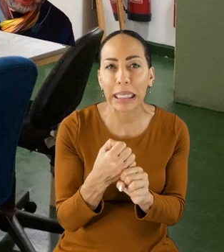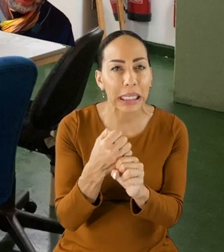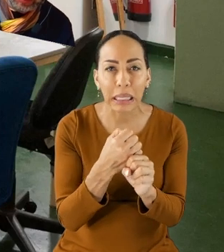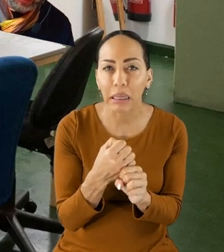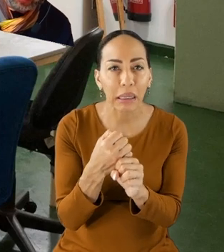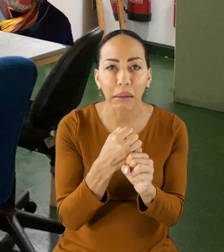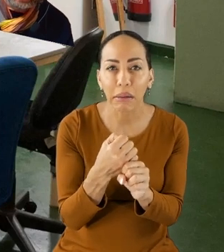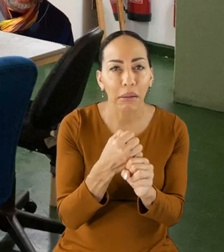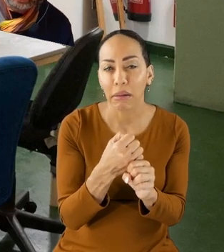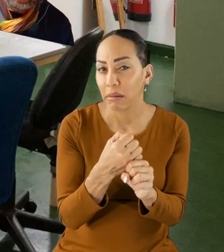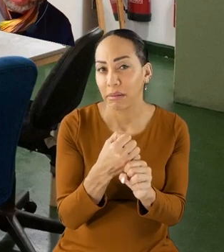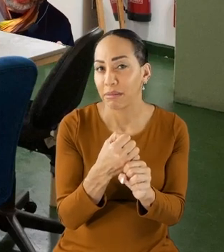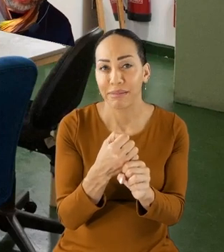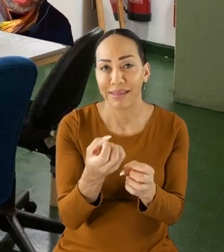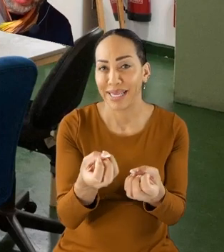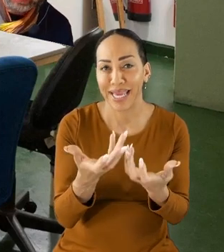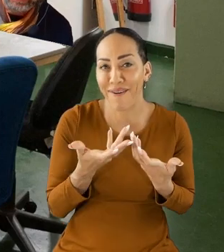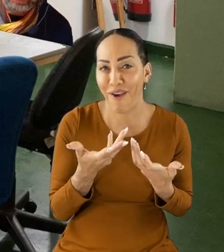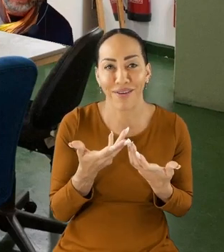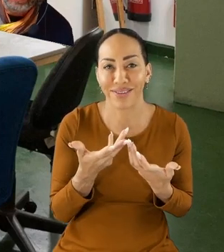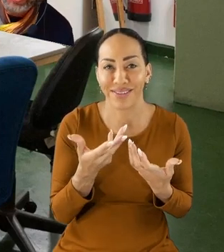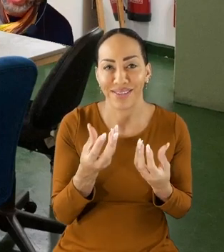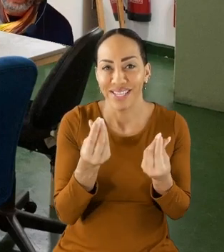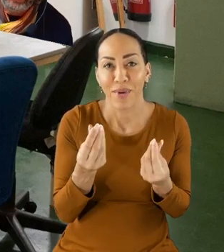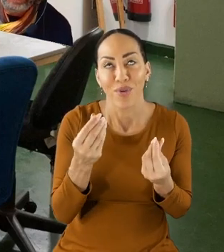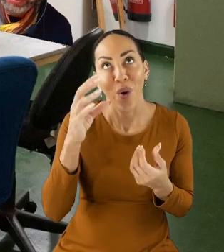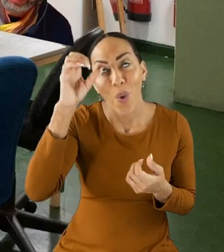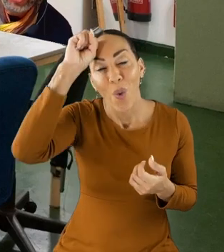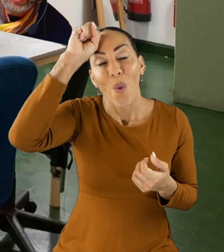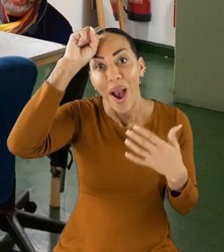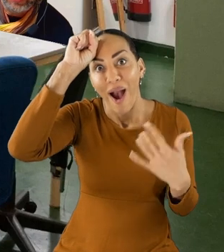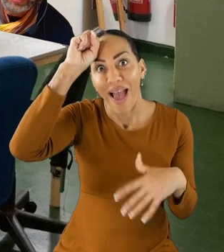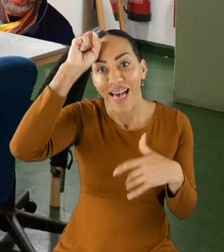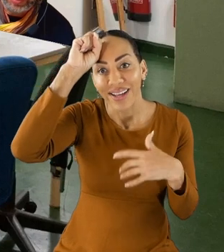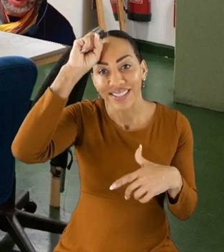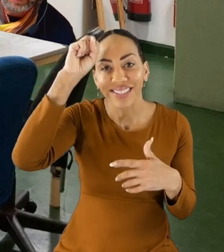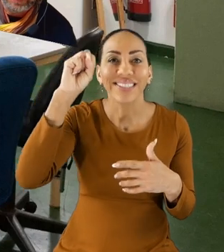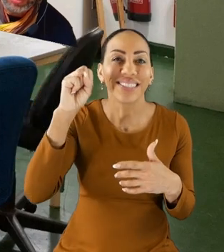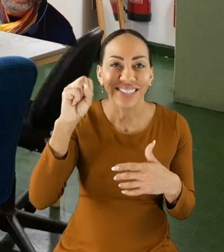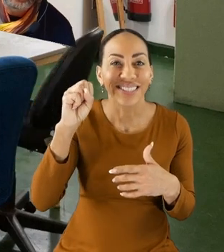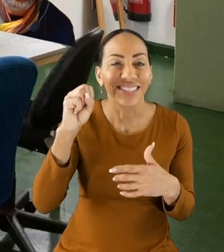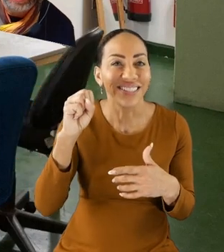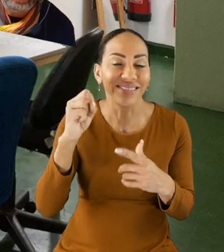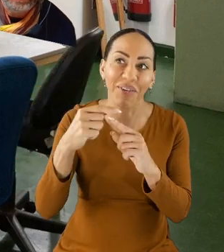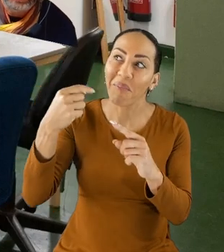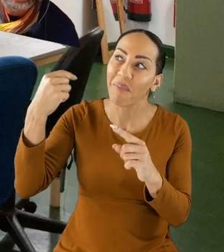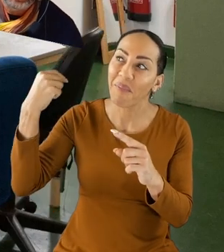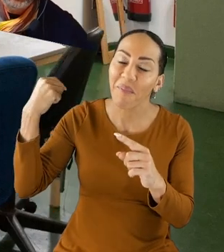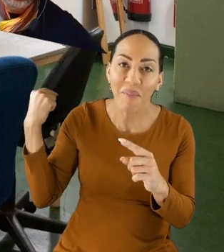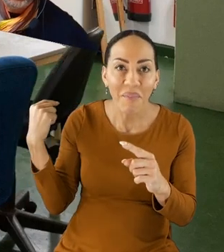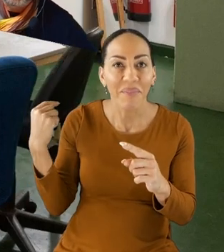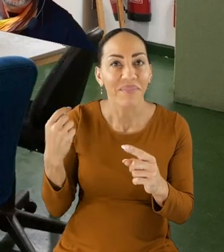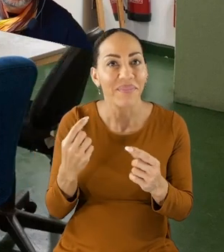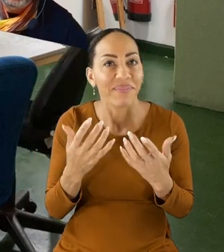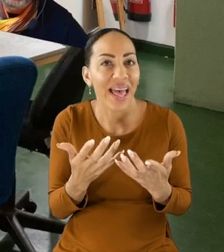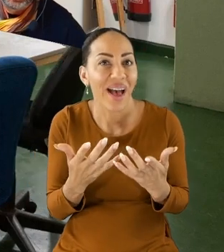little bit of some highlights from that research from the first project that you think are memorable now for you, and the